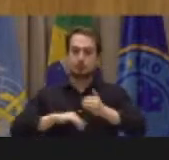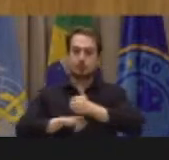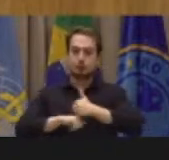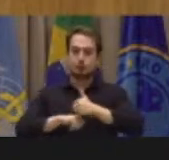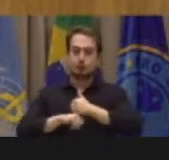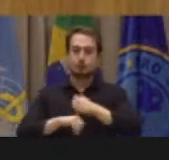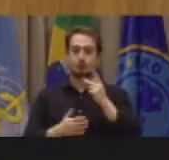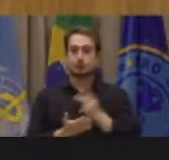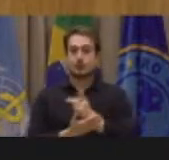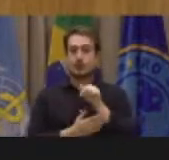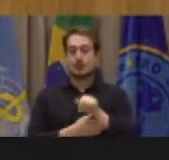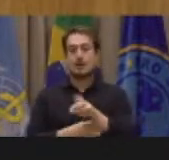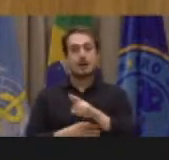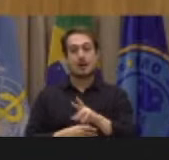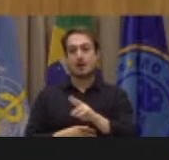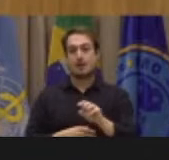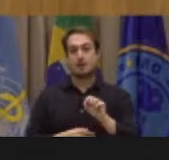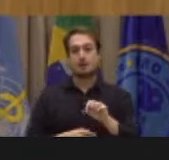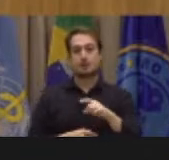another doctors